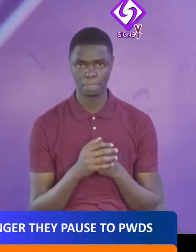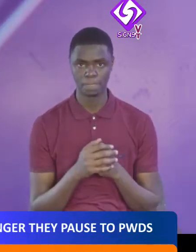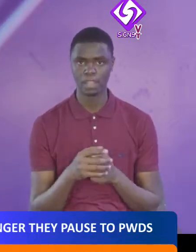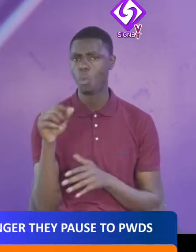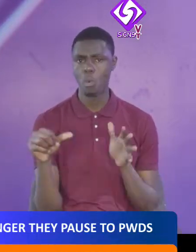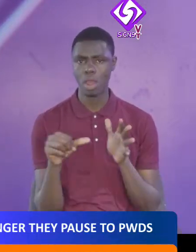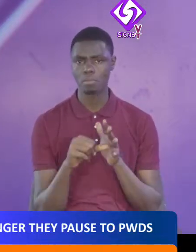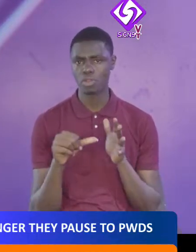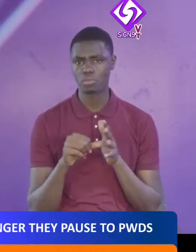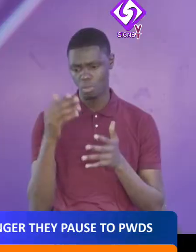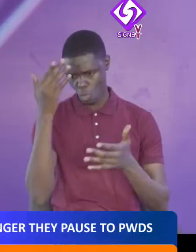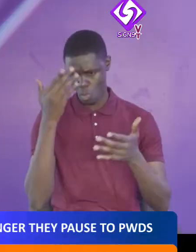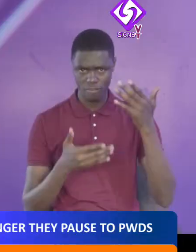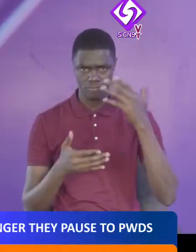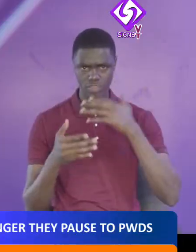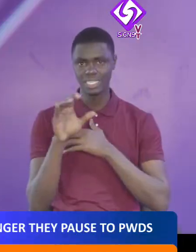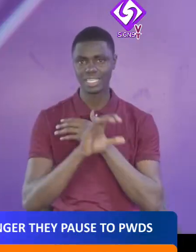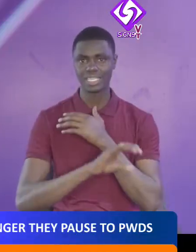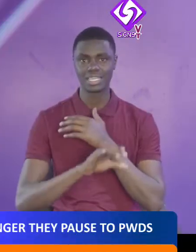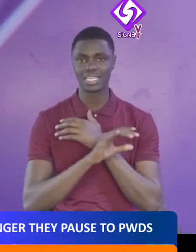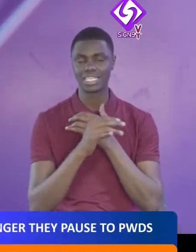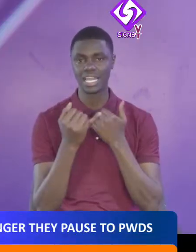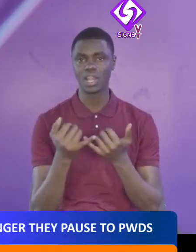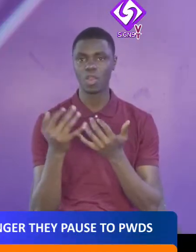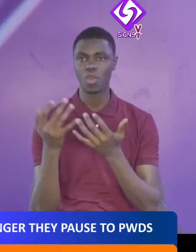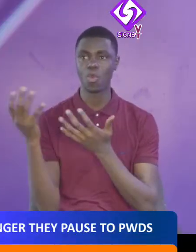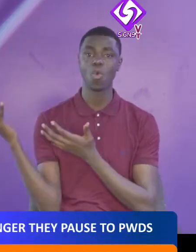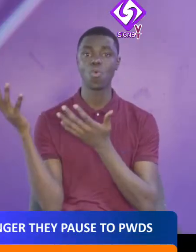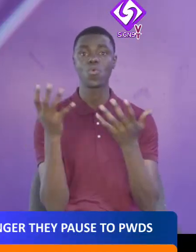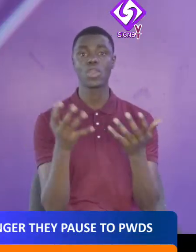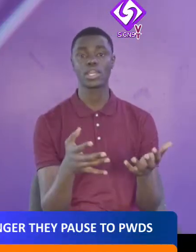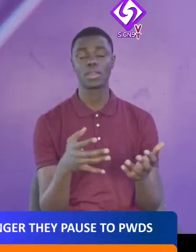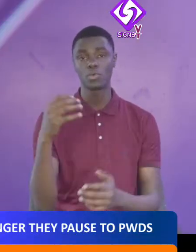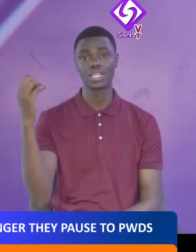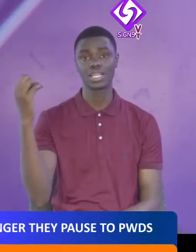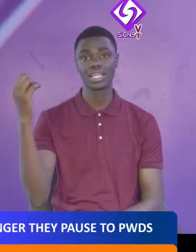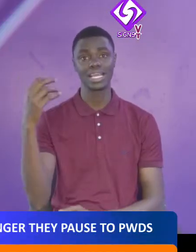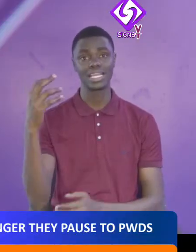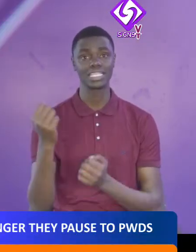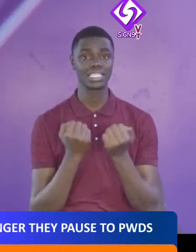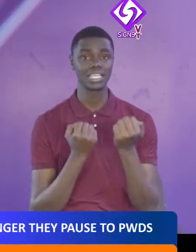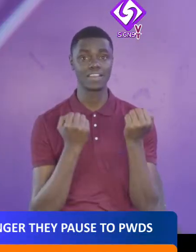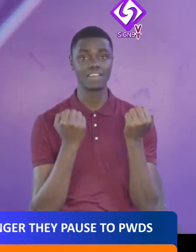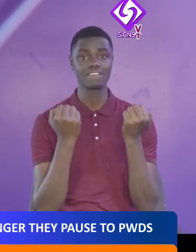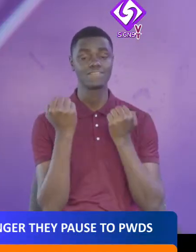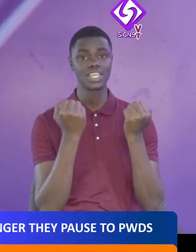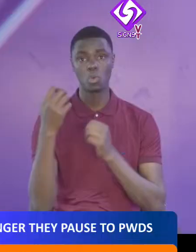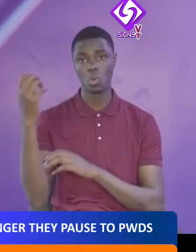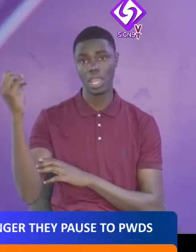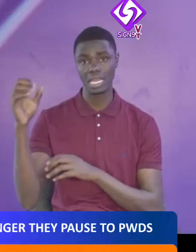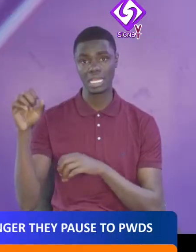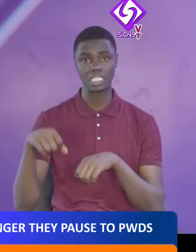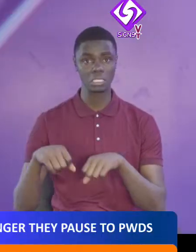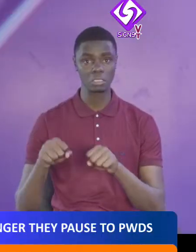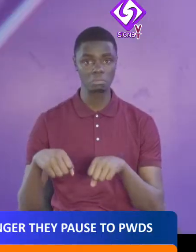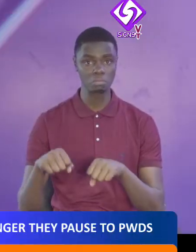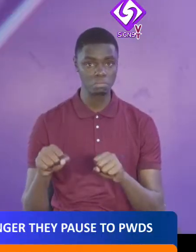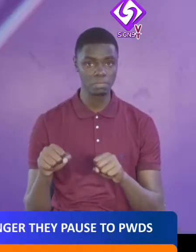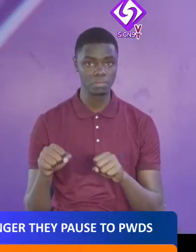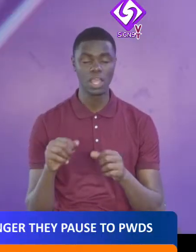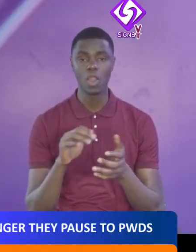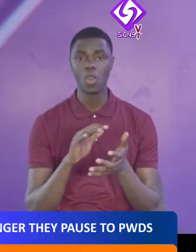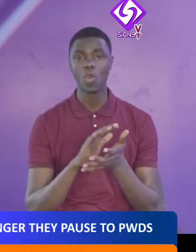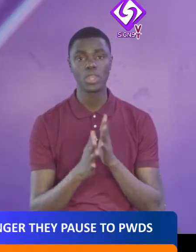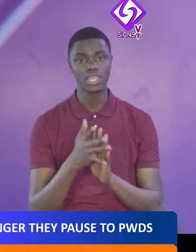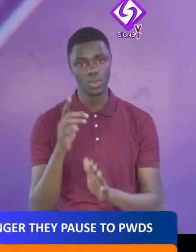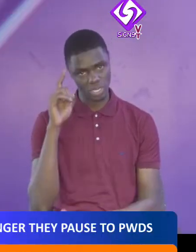we are facing in this country right now is that we are importing these electric vehicles, electric motorbikes, electric bikes, without